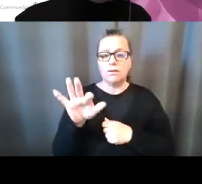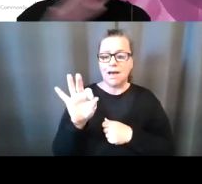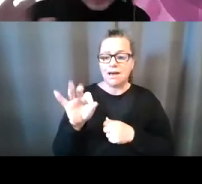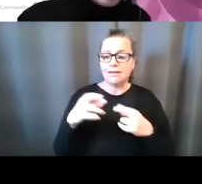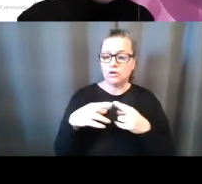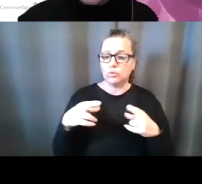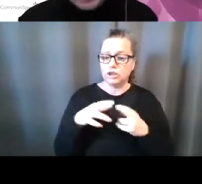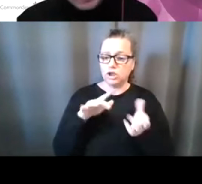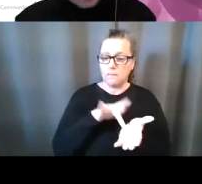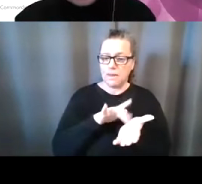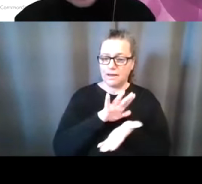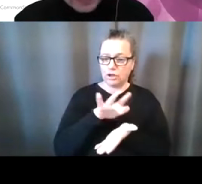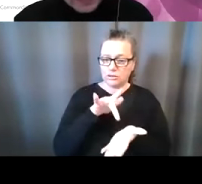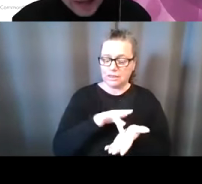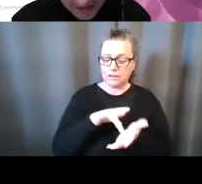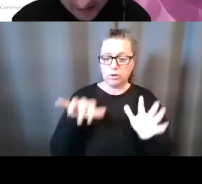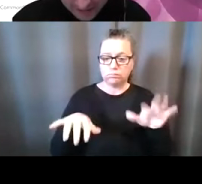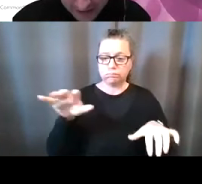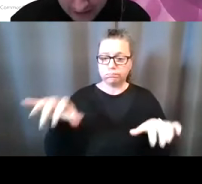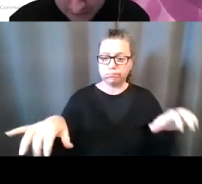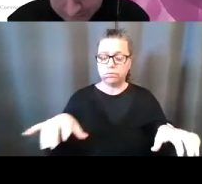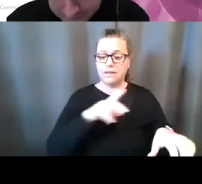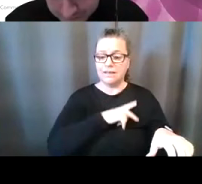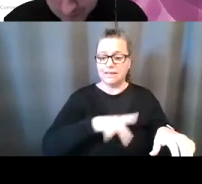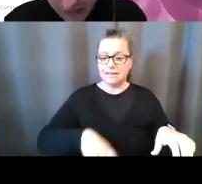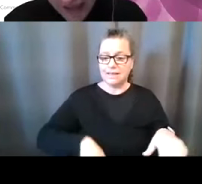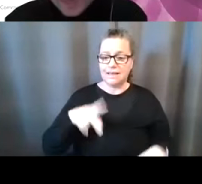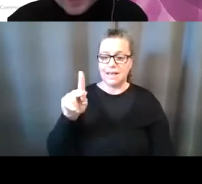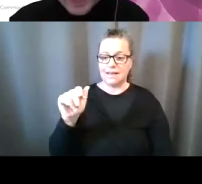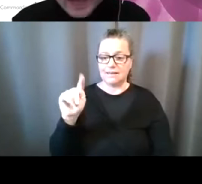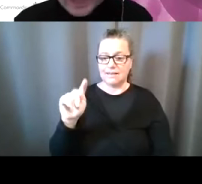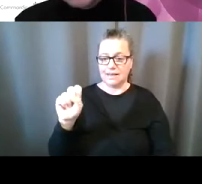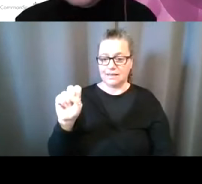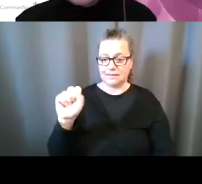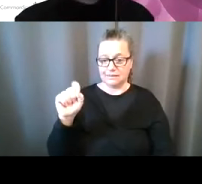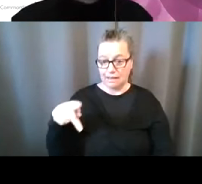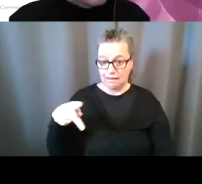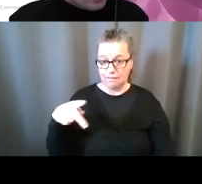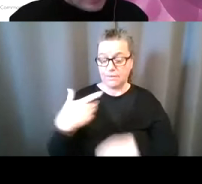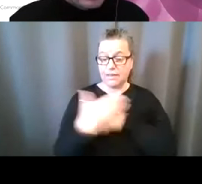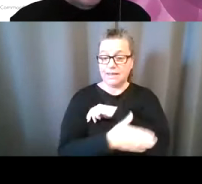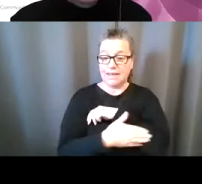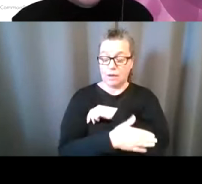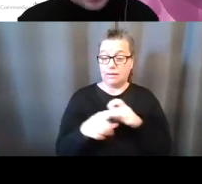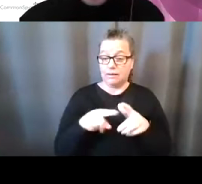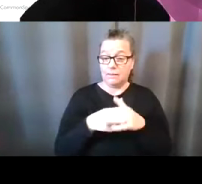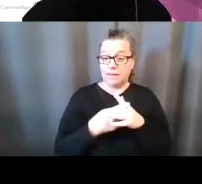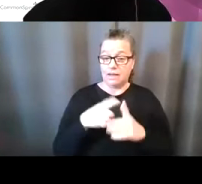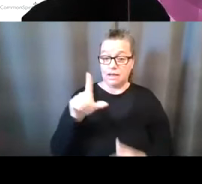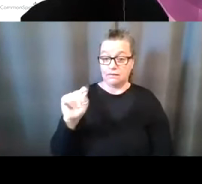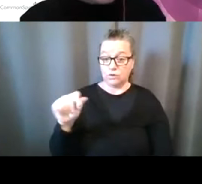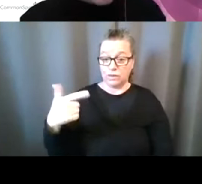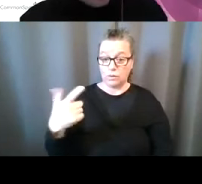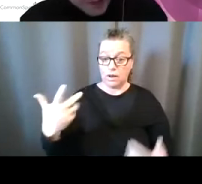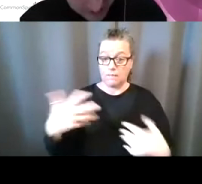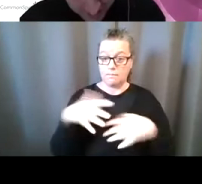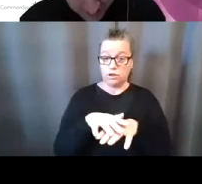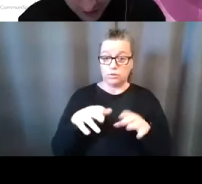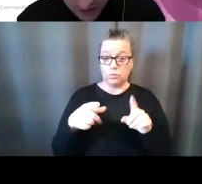centers situated across King and Kitsap County. At the beginning of 2021, we merged with